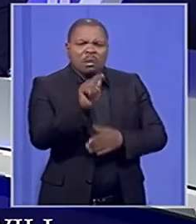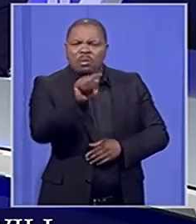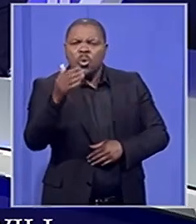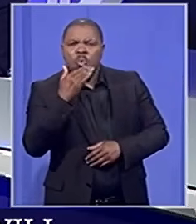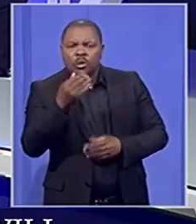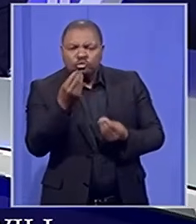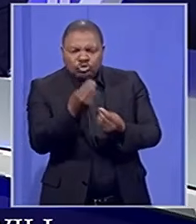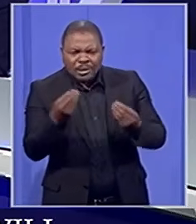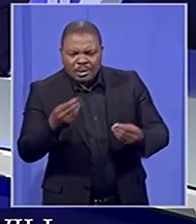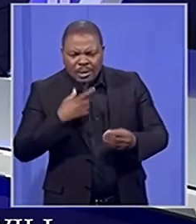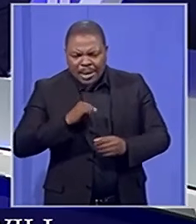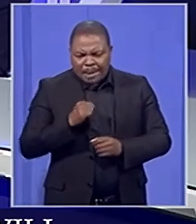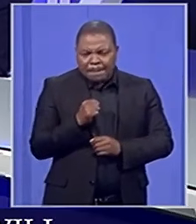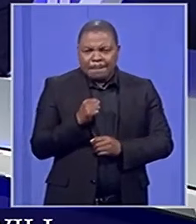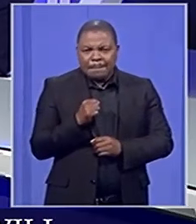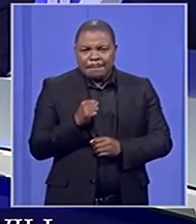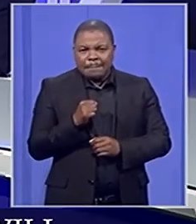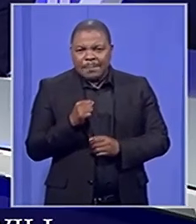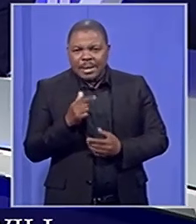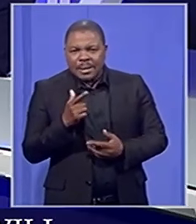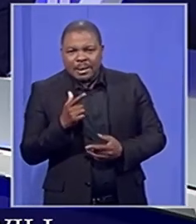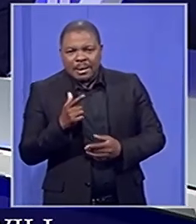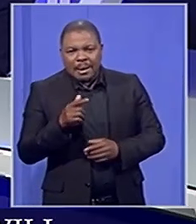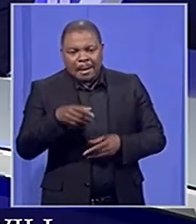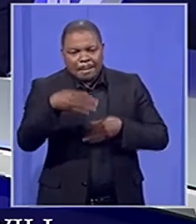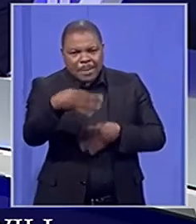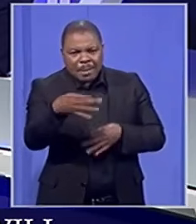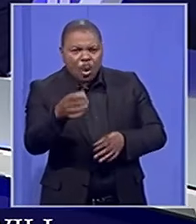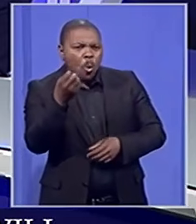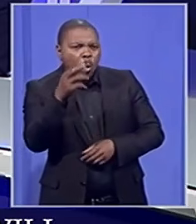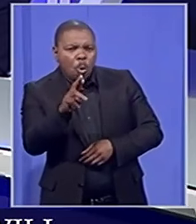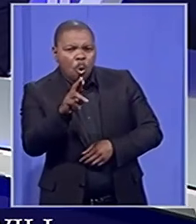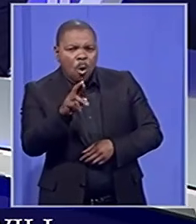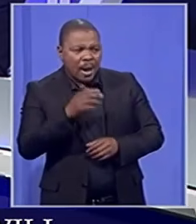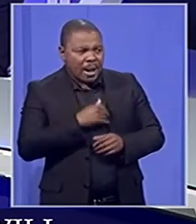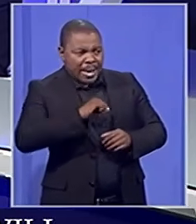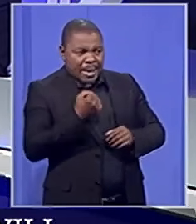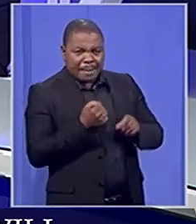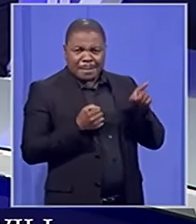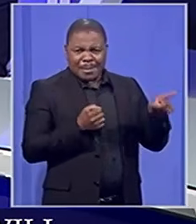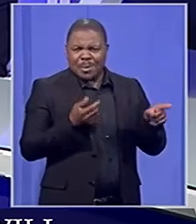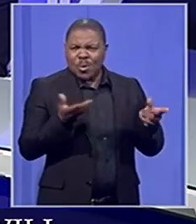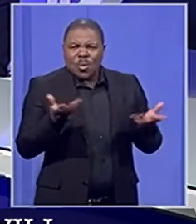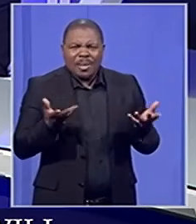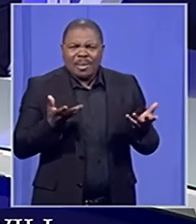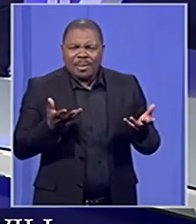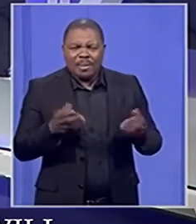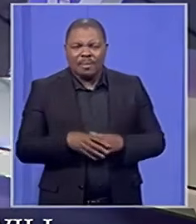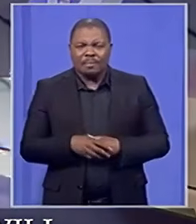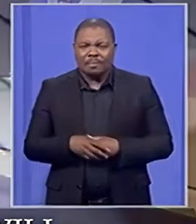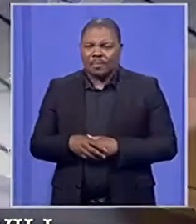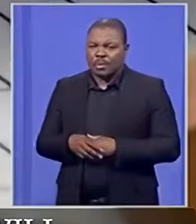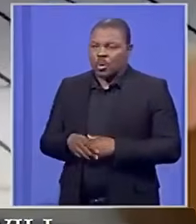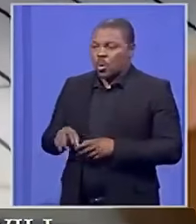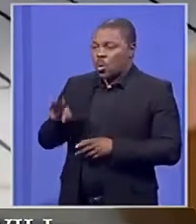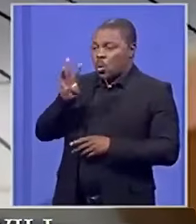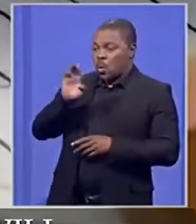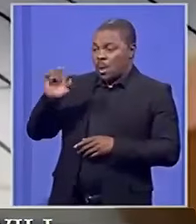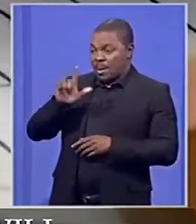dutse le ya banete original paper kapa e tlame e dule makaleng a mang. ho will e